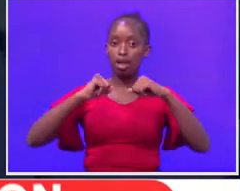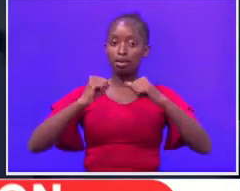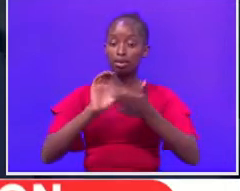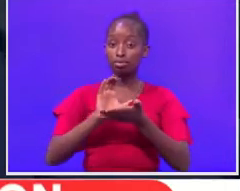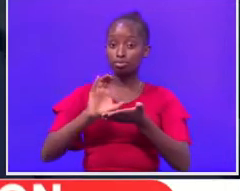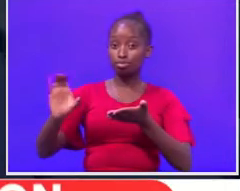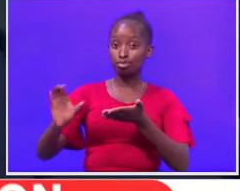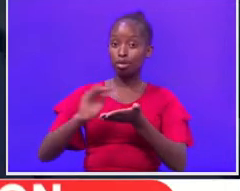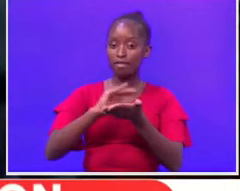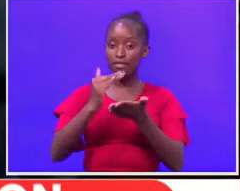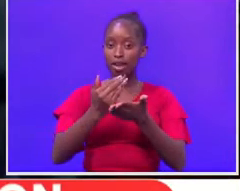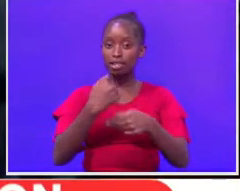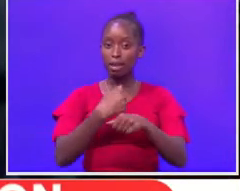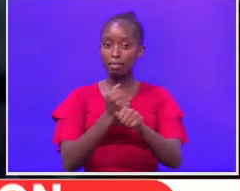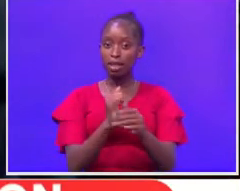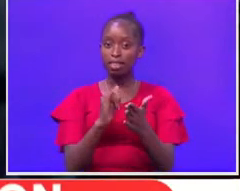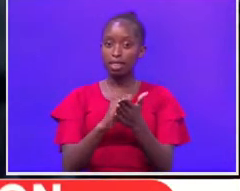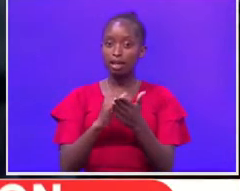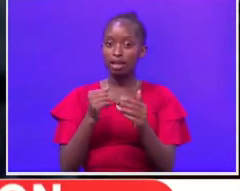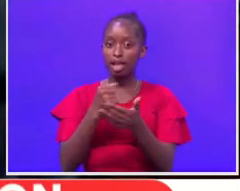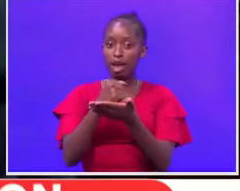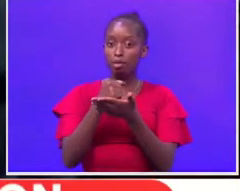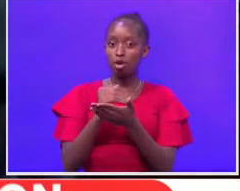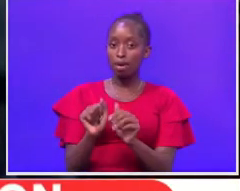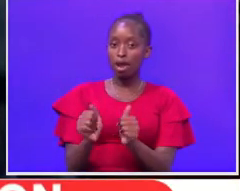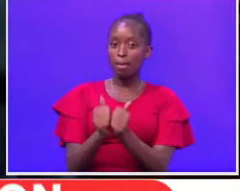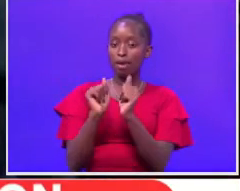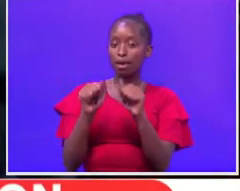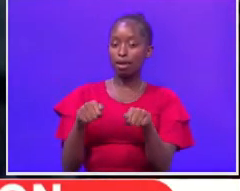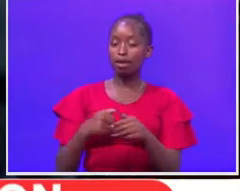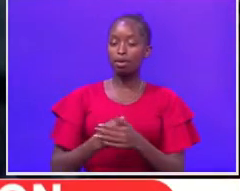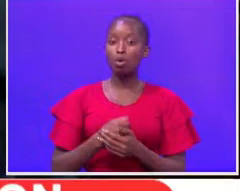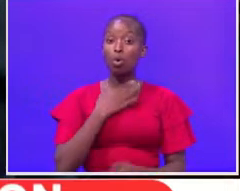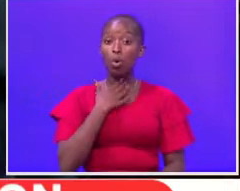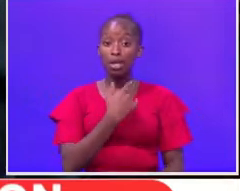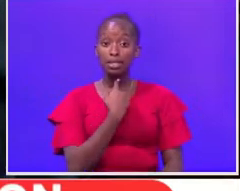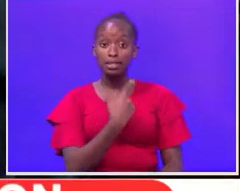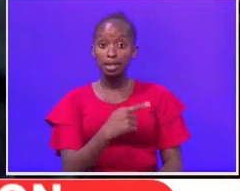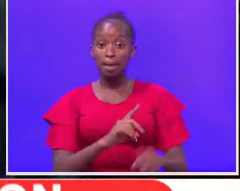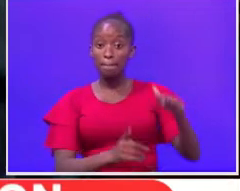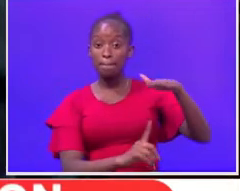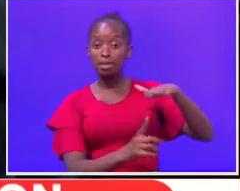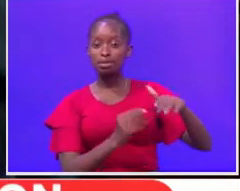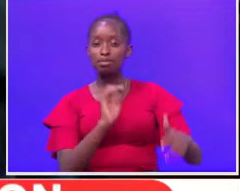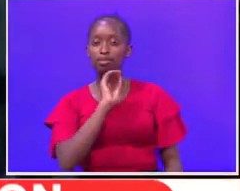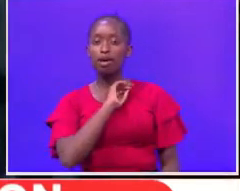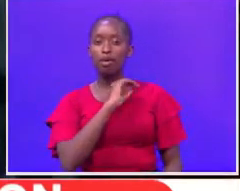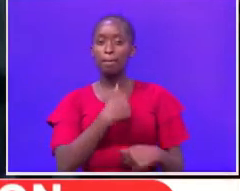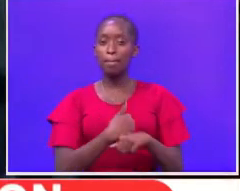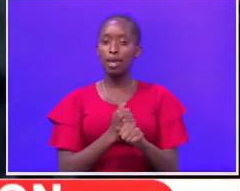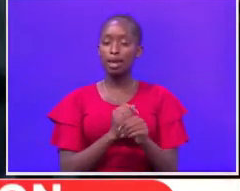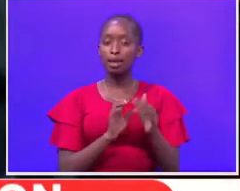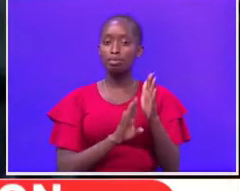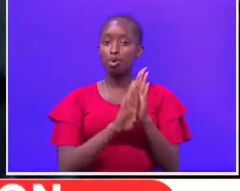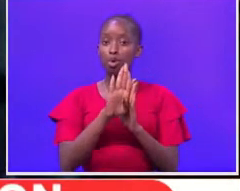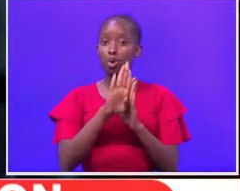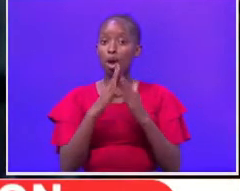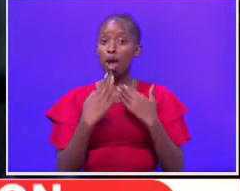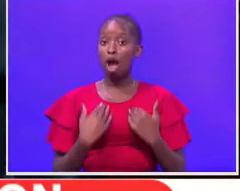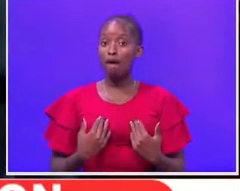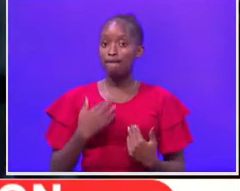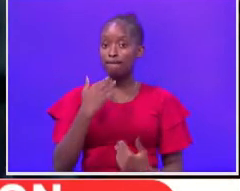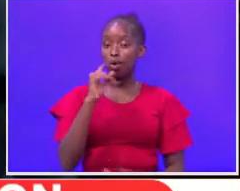to enable the employment. Happy to report that as a ministry we have made very good progress. And one of the issues was on